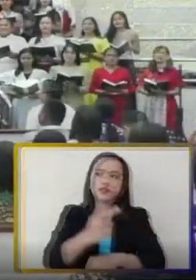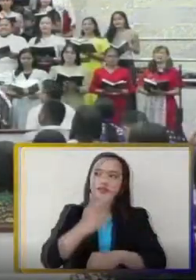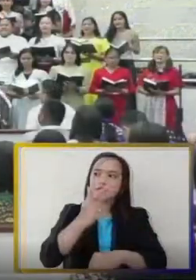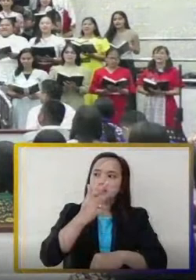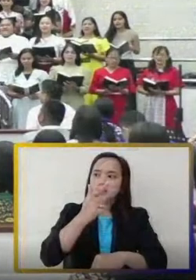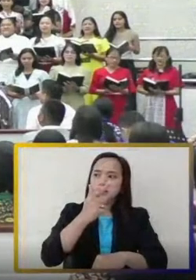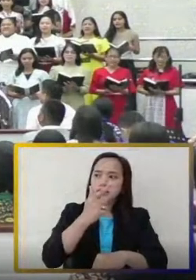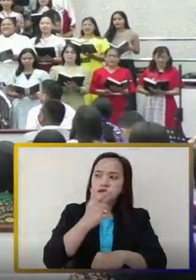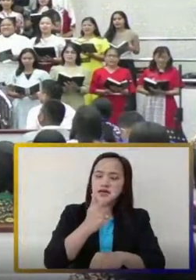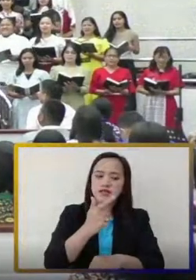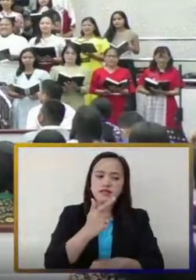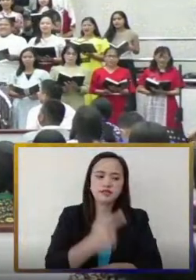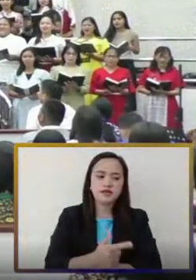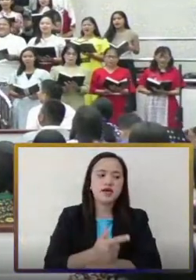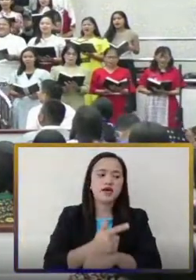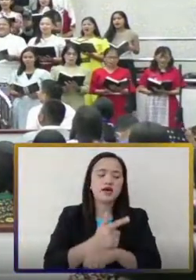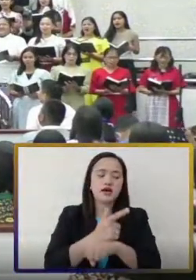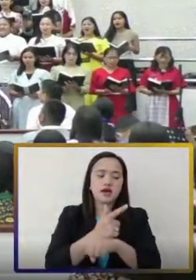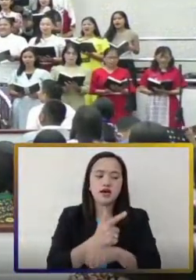is sinking